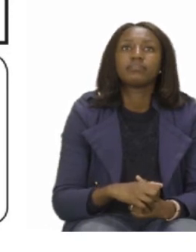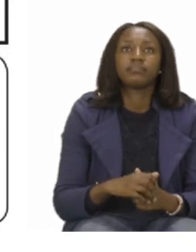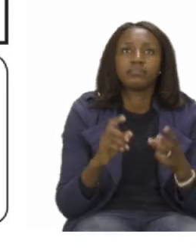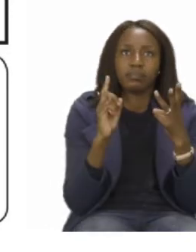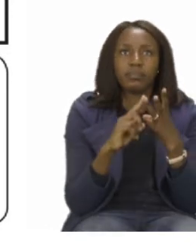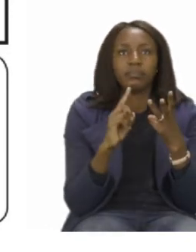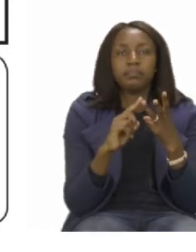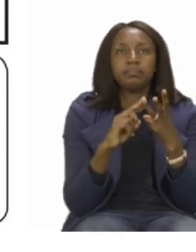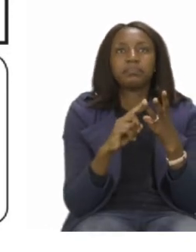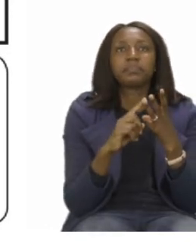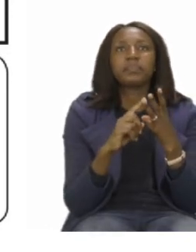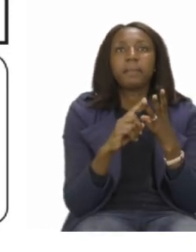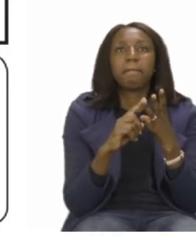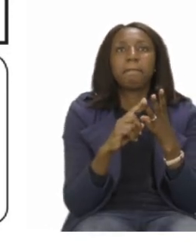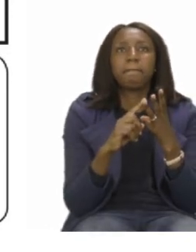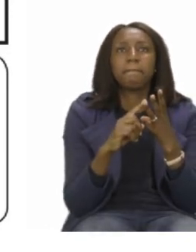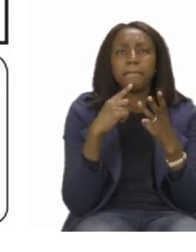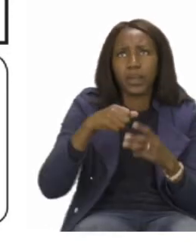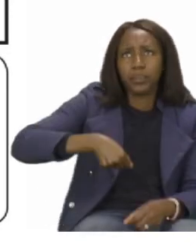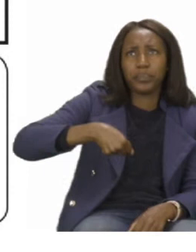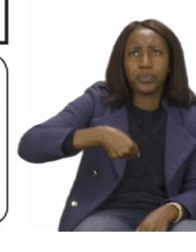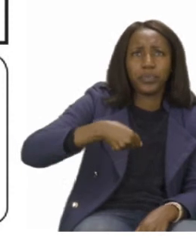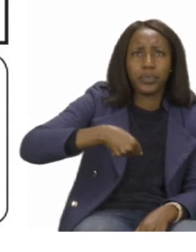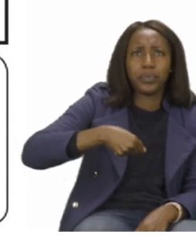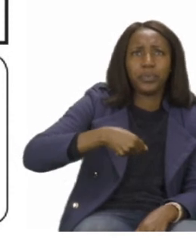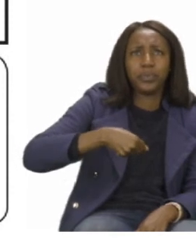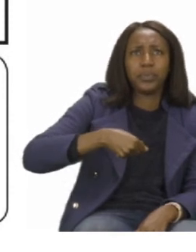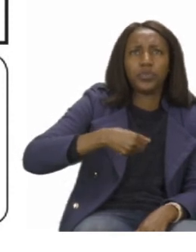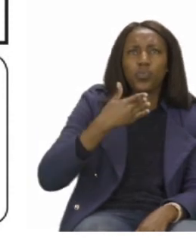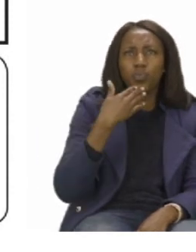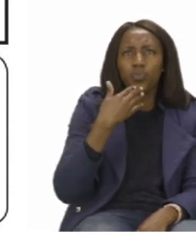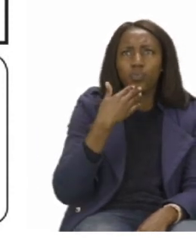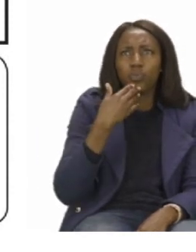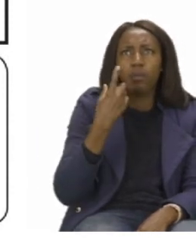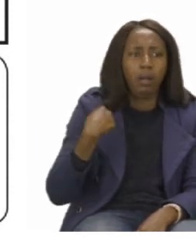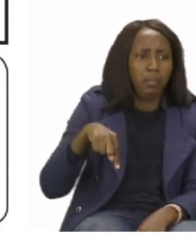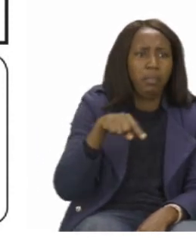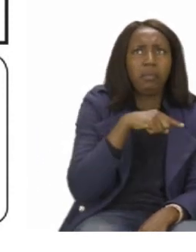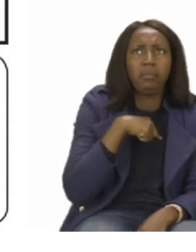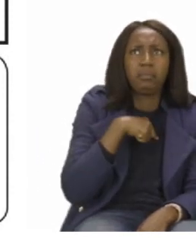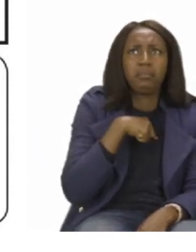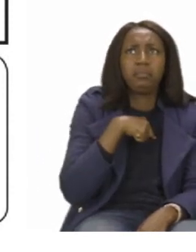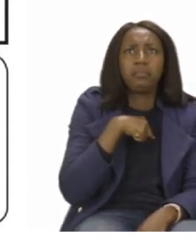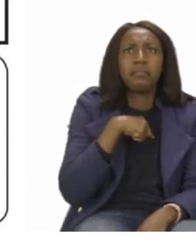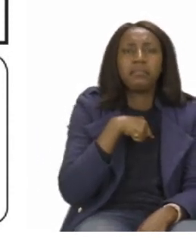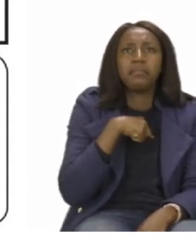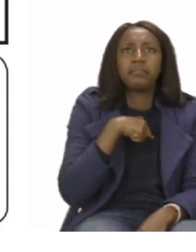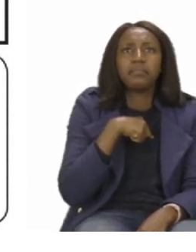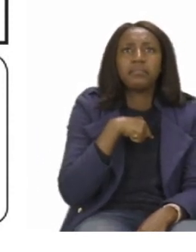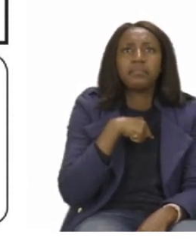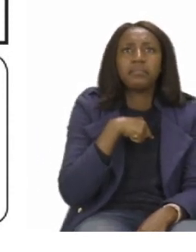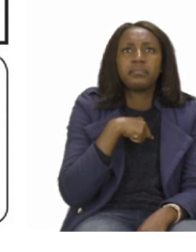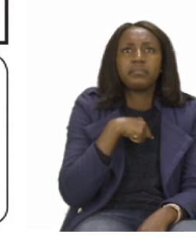three. This suitcase belongs to us. So we look